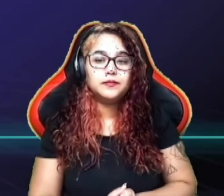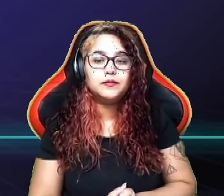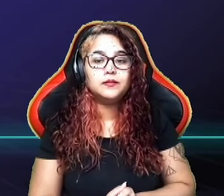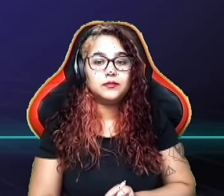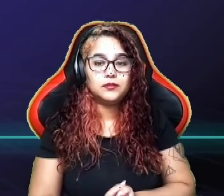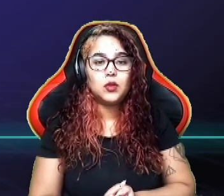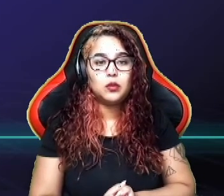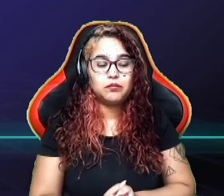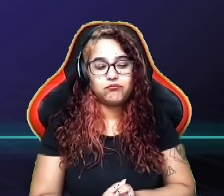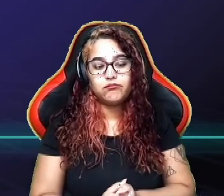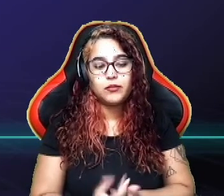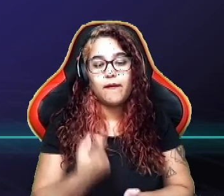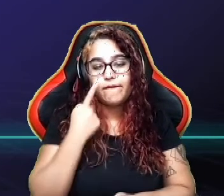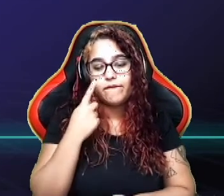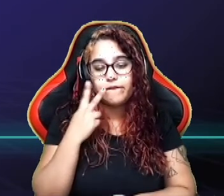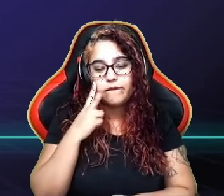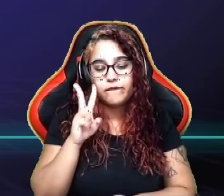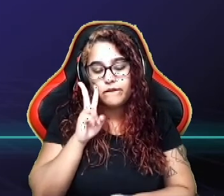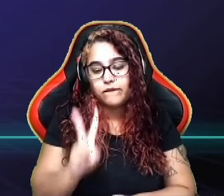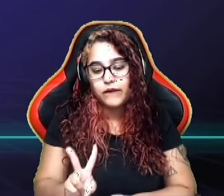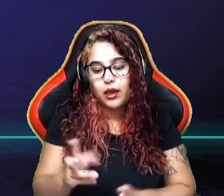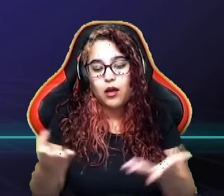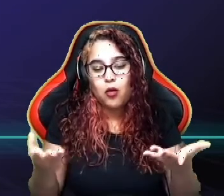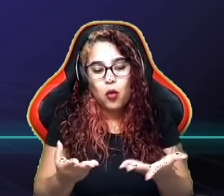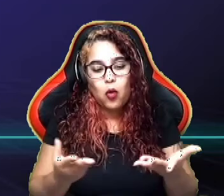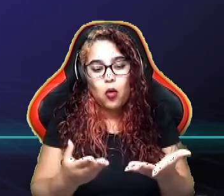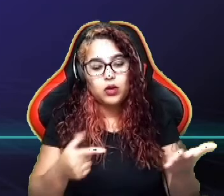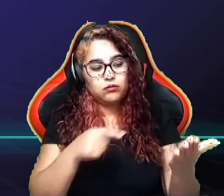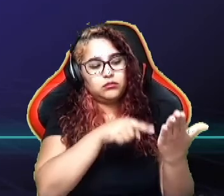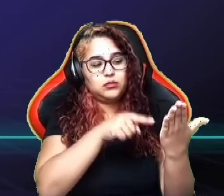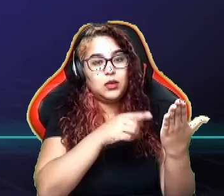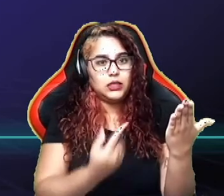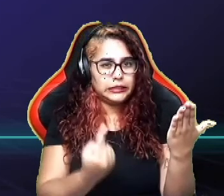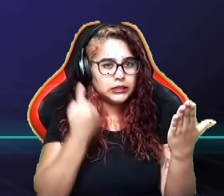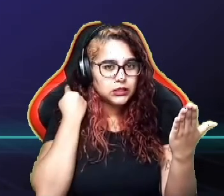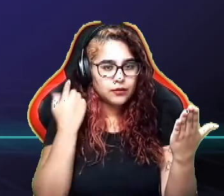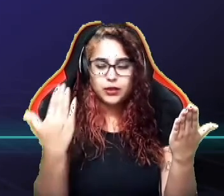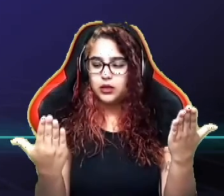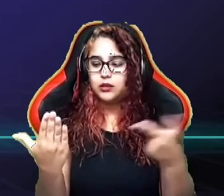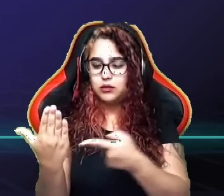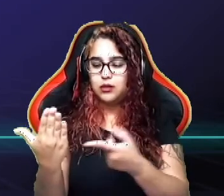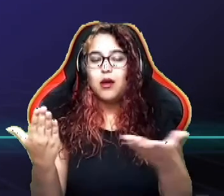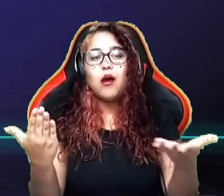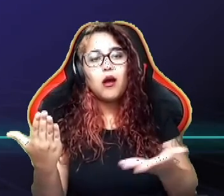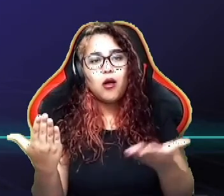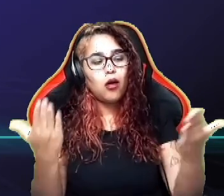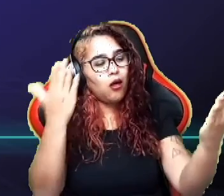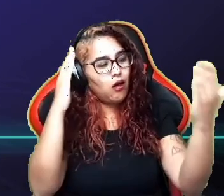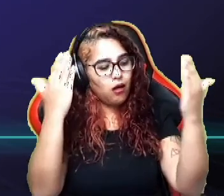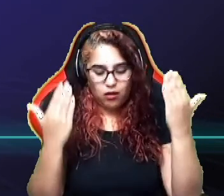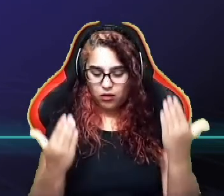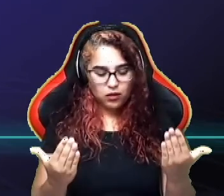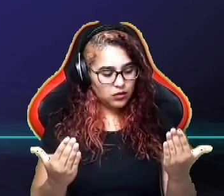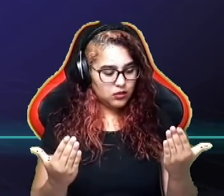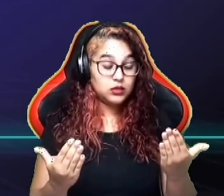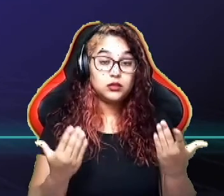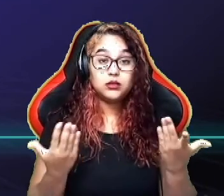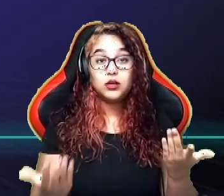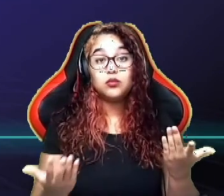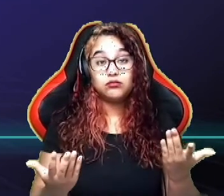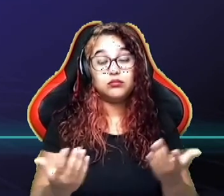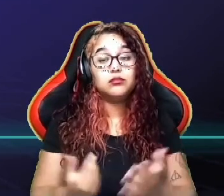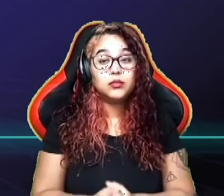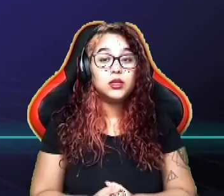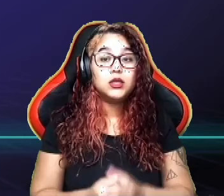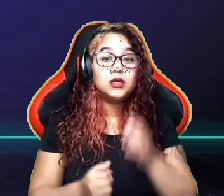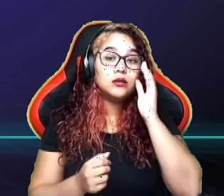know, what's similar, what's different from today. I wouldn't say it's an option for